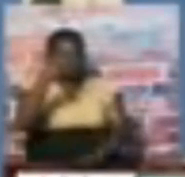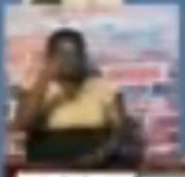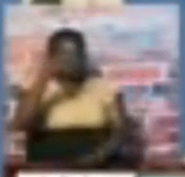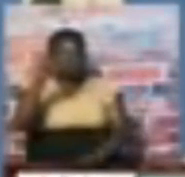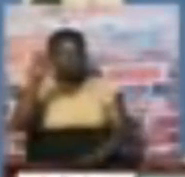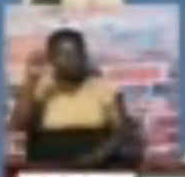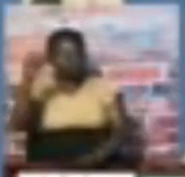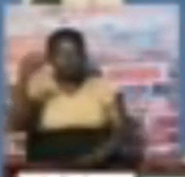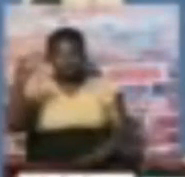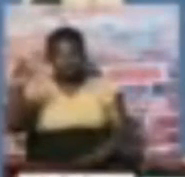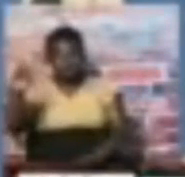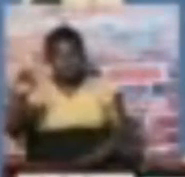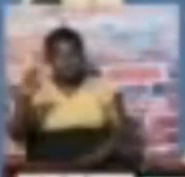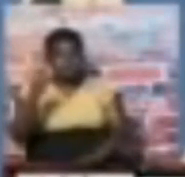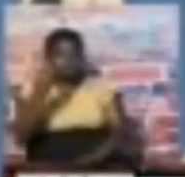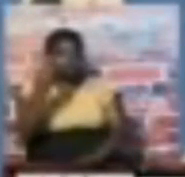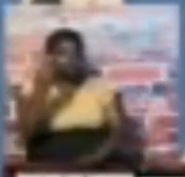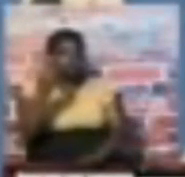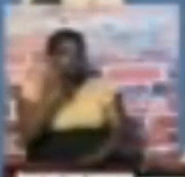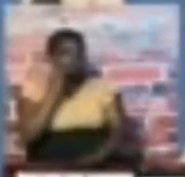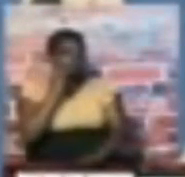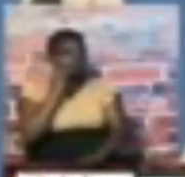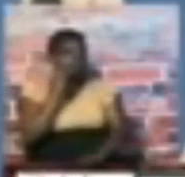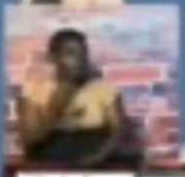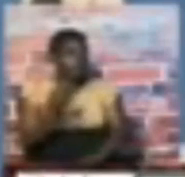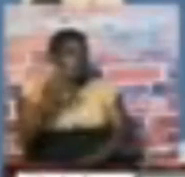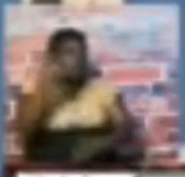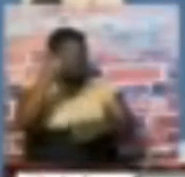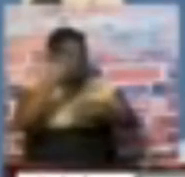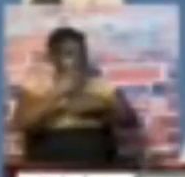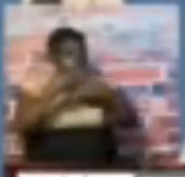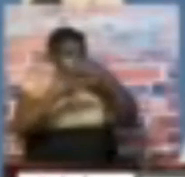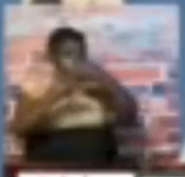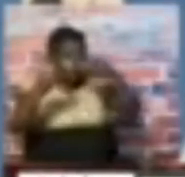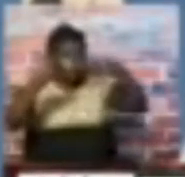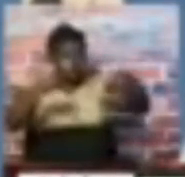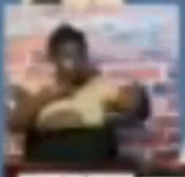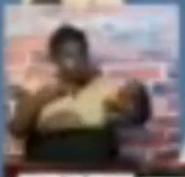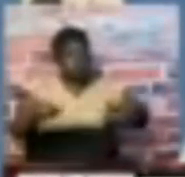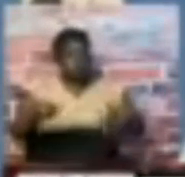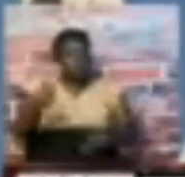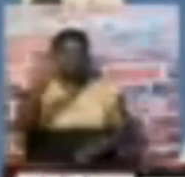2 million shillings. Bill Hardware worth 2 million shillings.